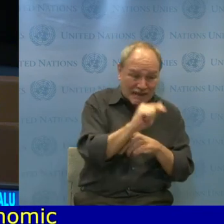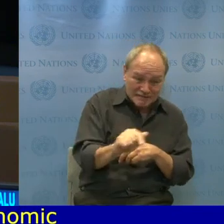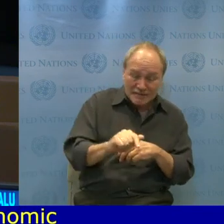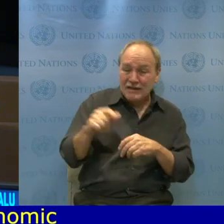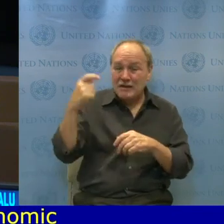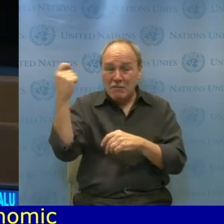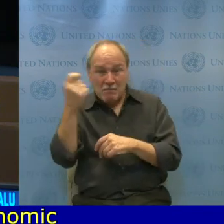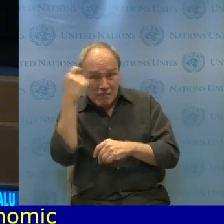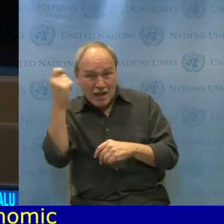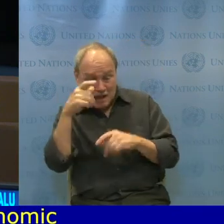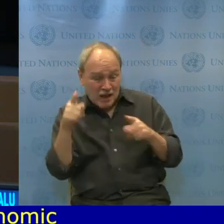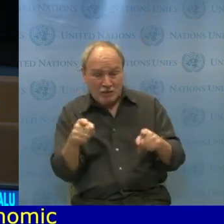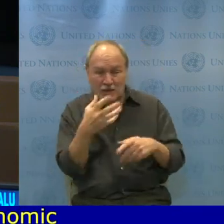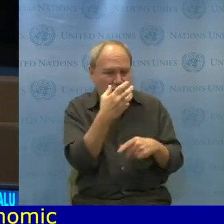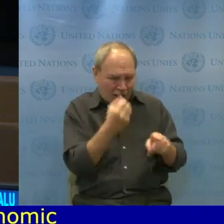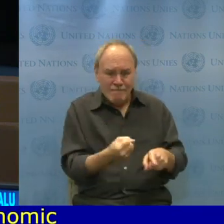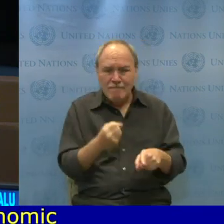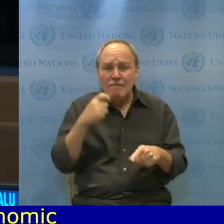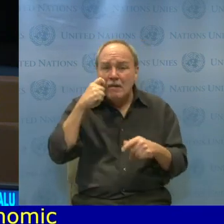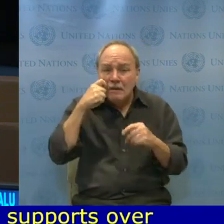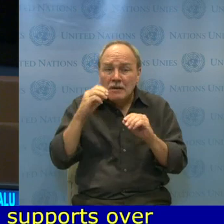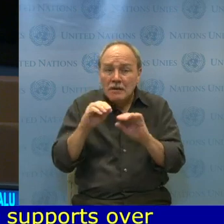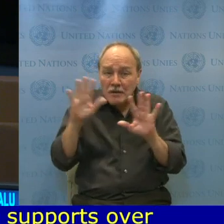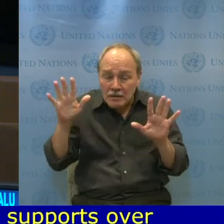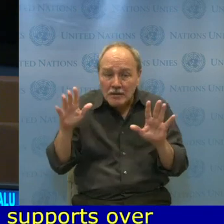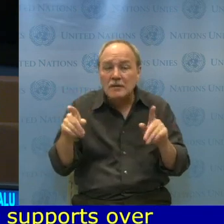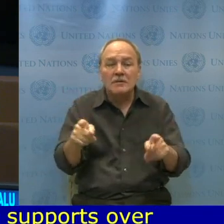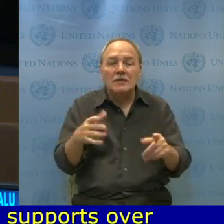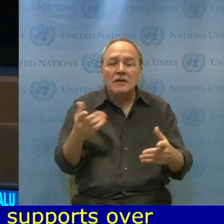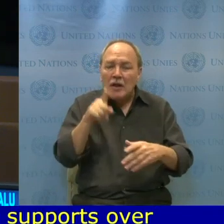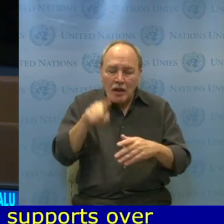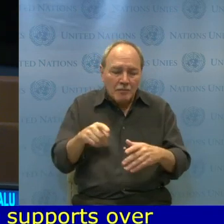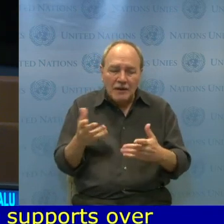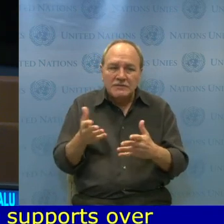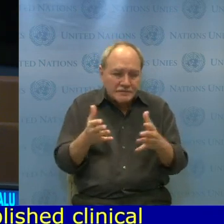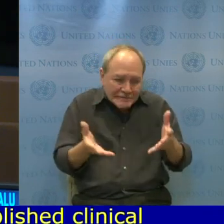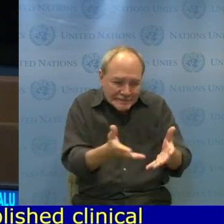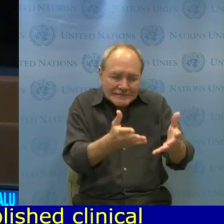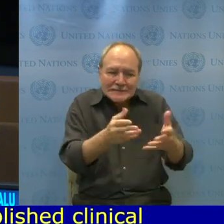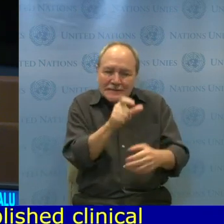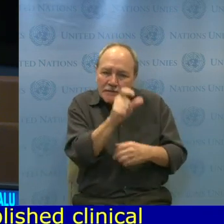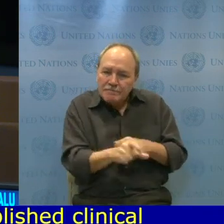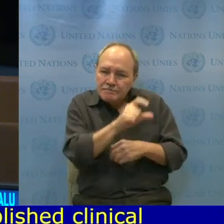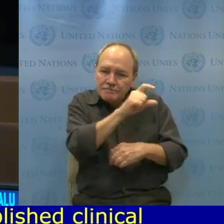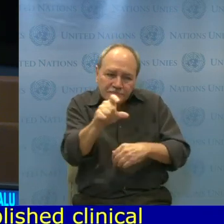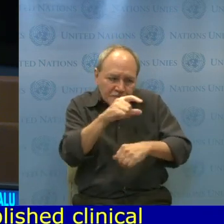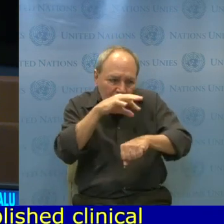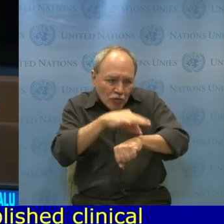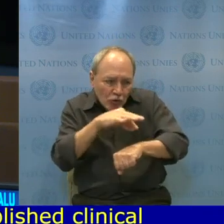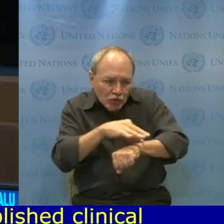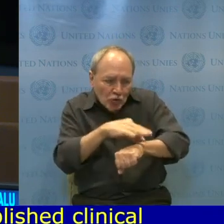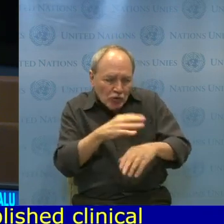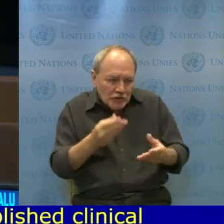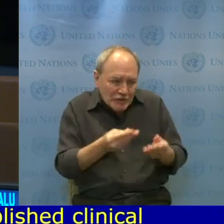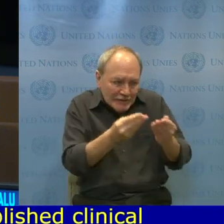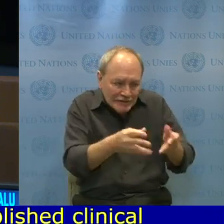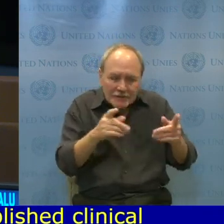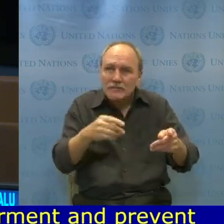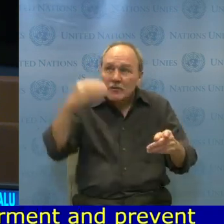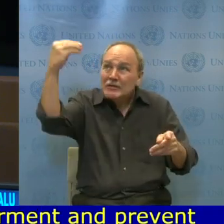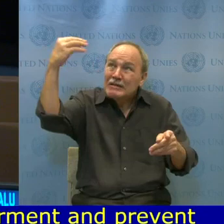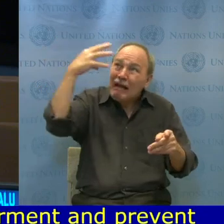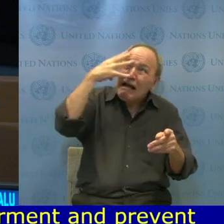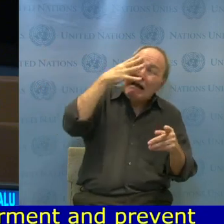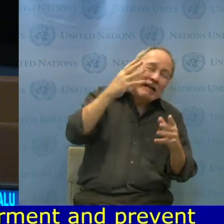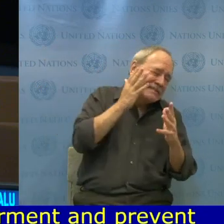impairment and prevent skin cancer. We have relocated children with albinism from segregated institutions to inclusive schools and universities. And we have